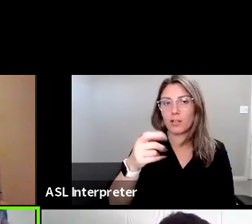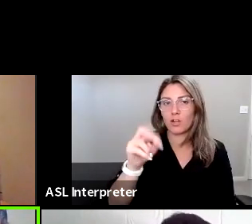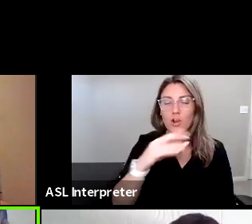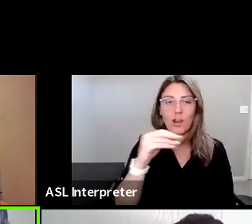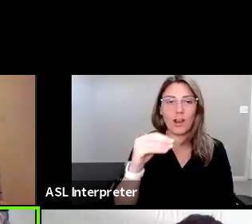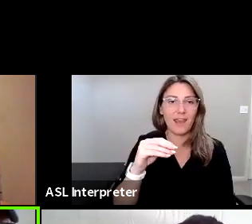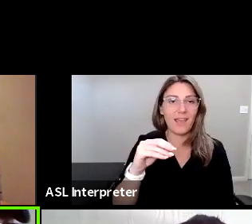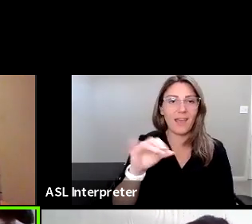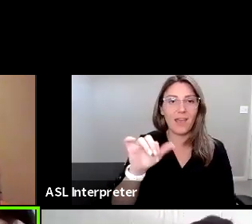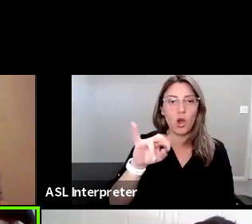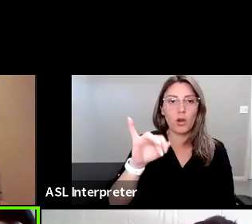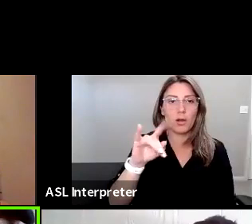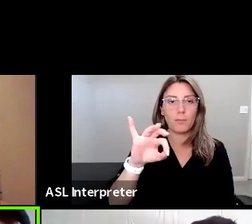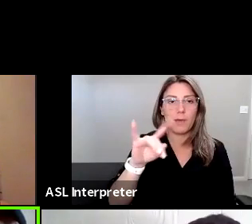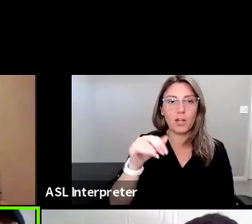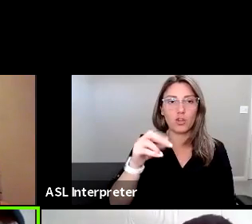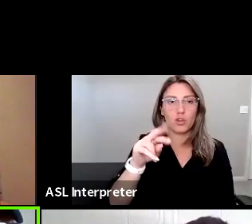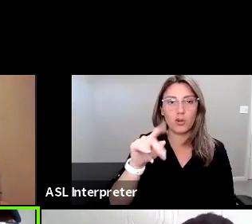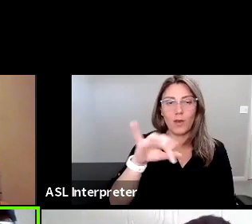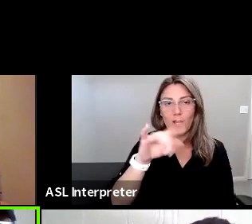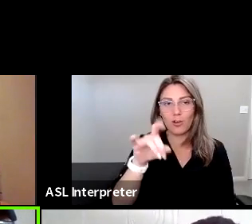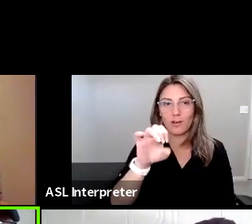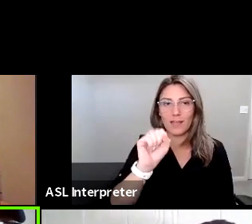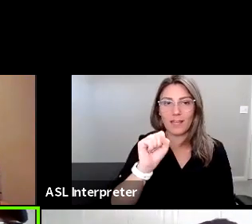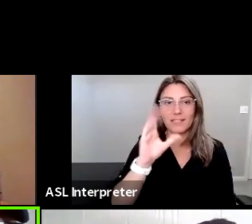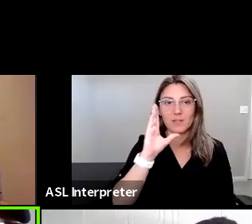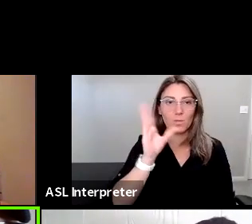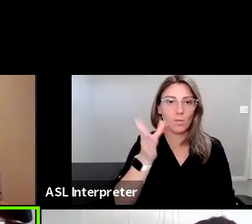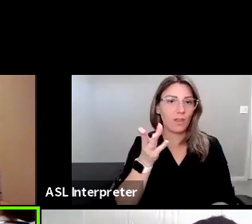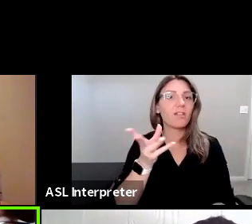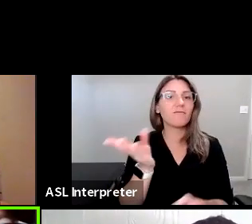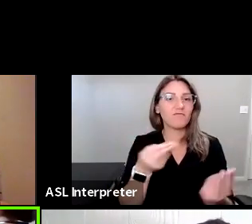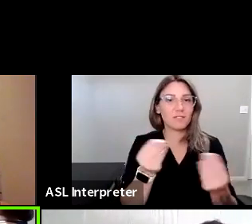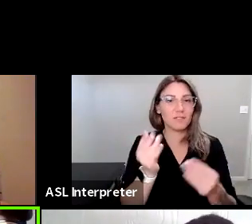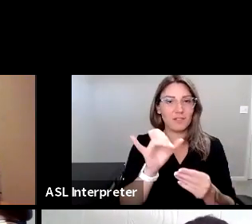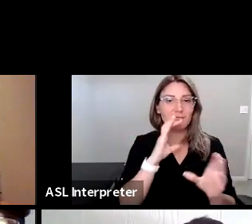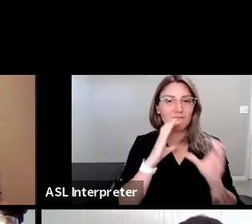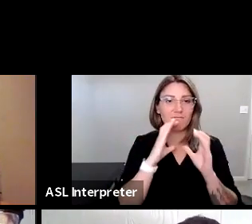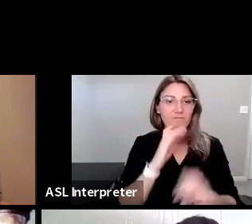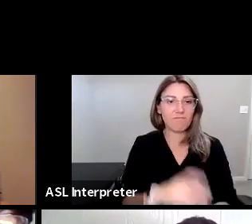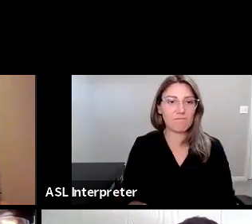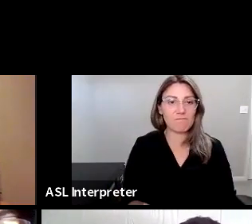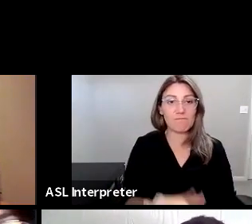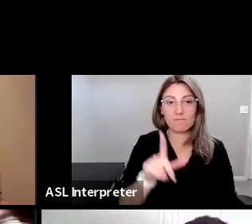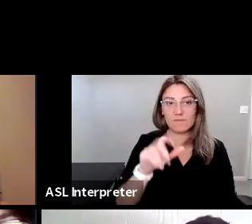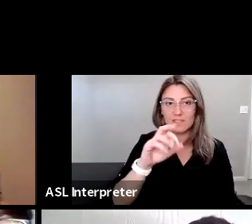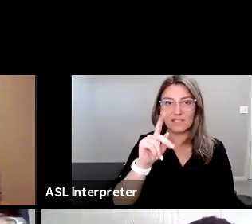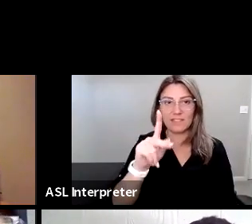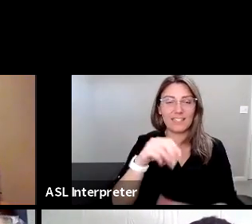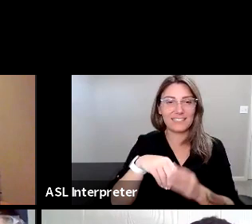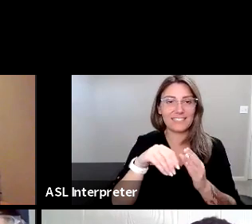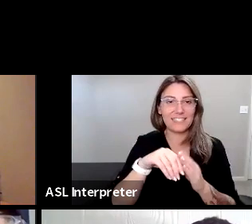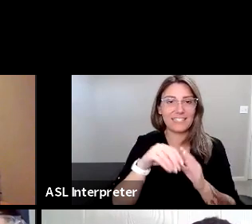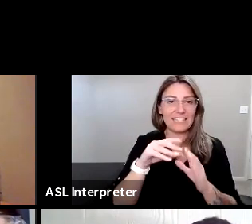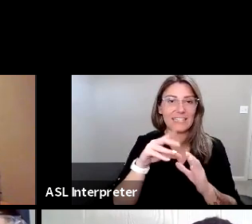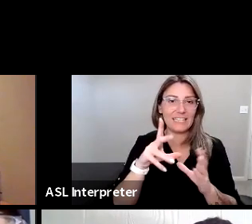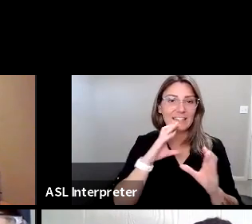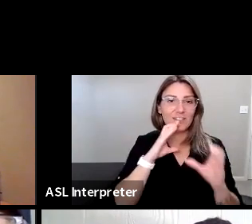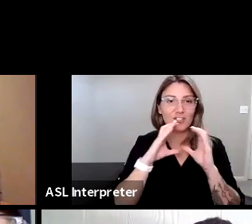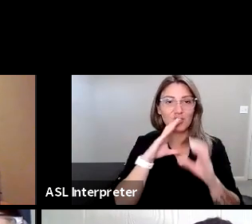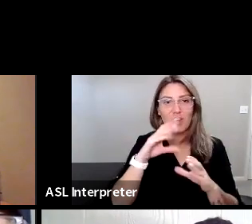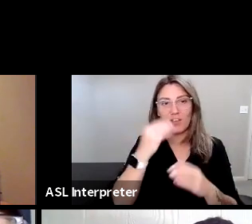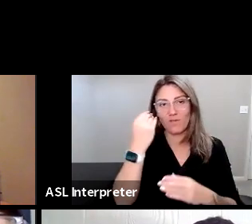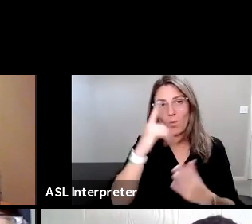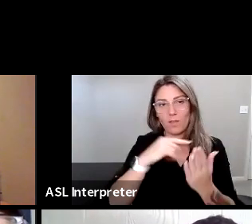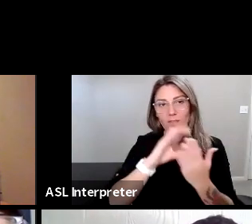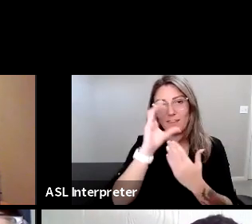will be facilitating that conversation. So. And the link is in the chat to the calendar. I just saw that it was put there. So if